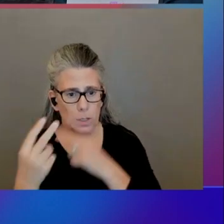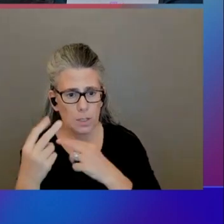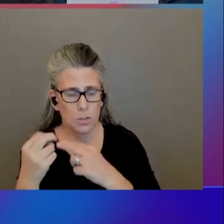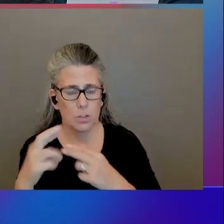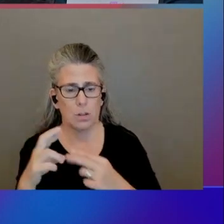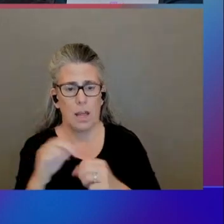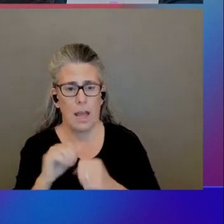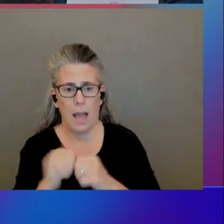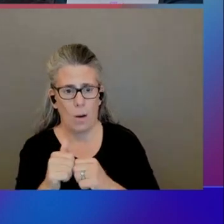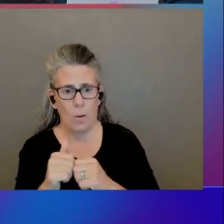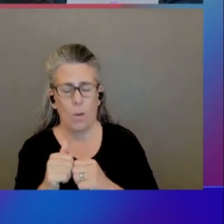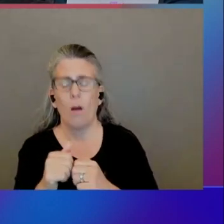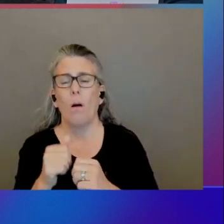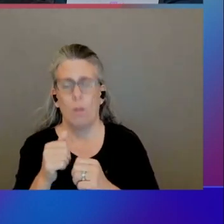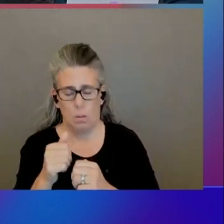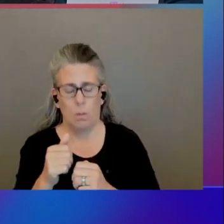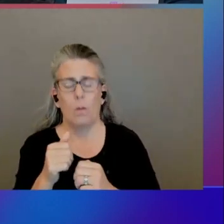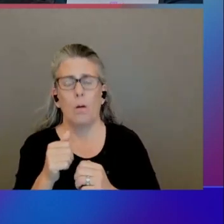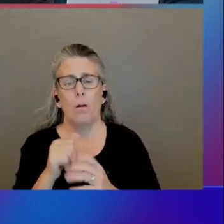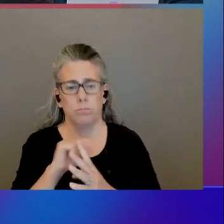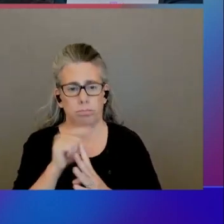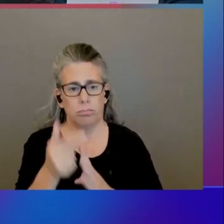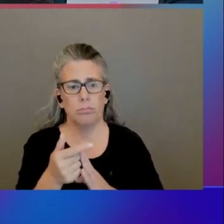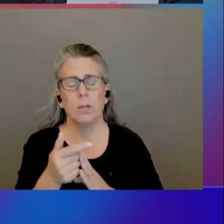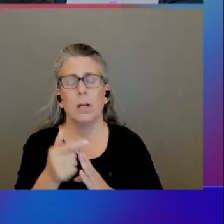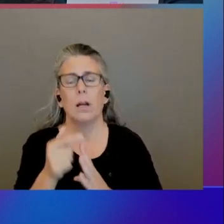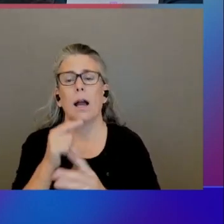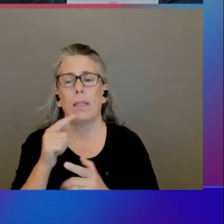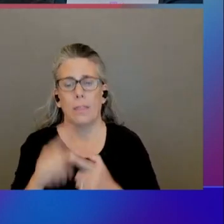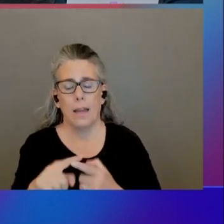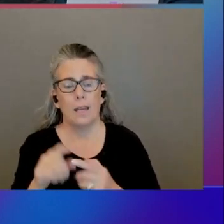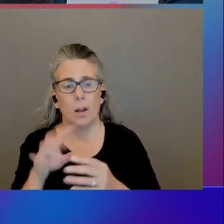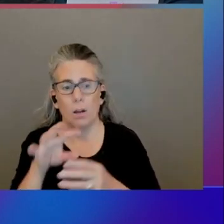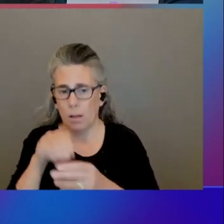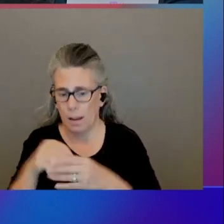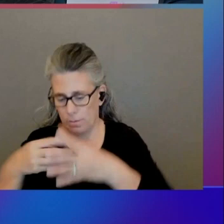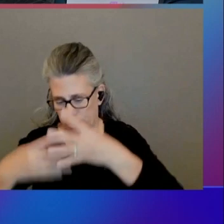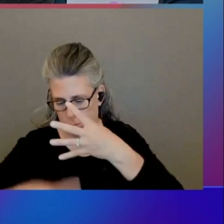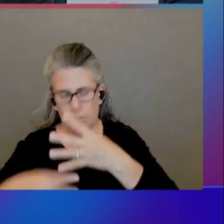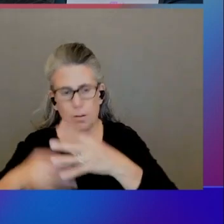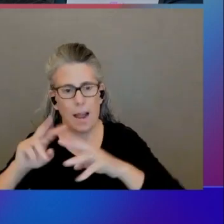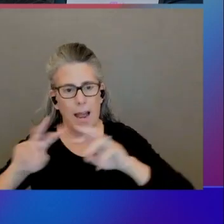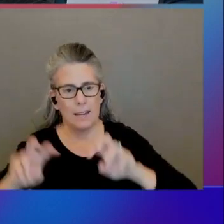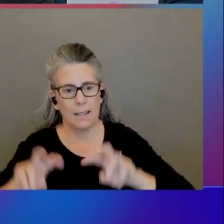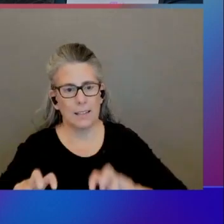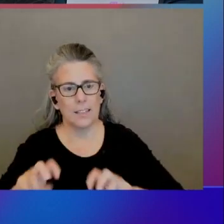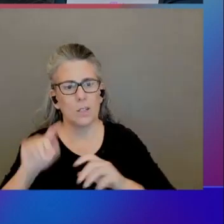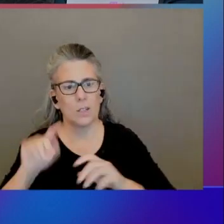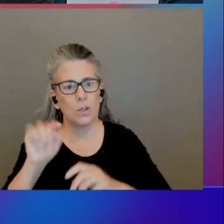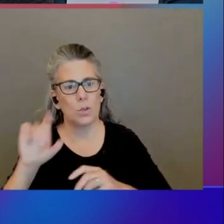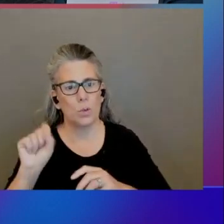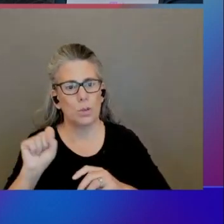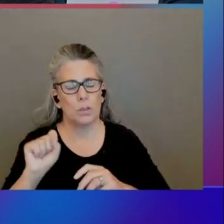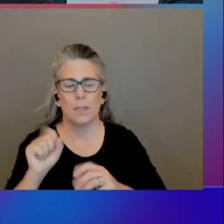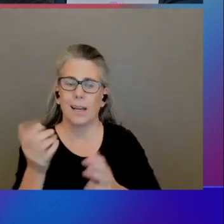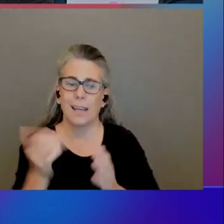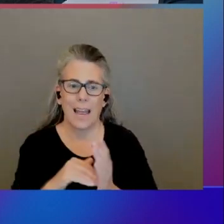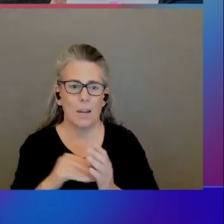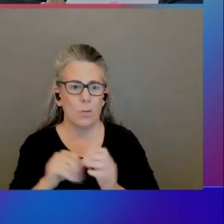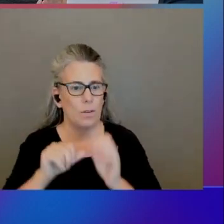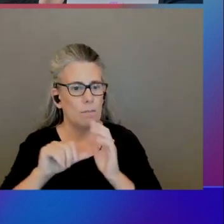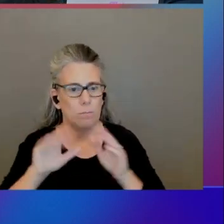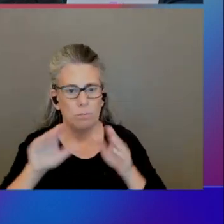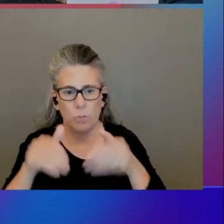And within this, there's a ton of different analytics tools. We heavily focus on visualizations, and you can click